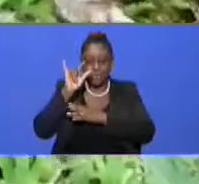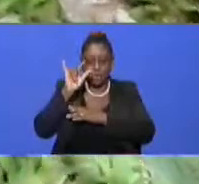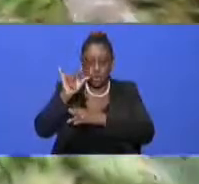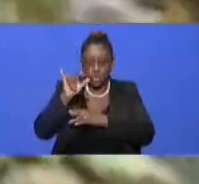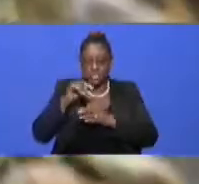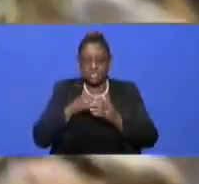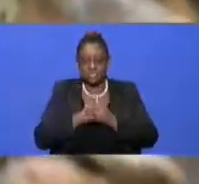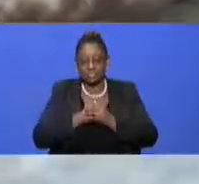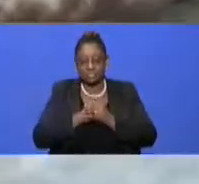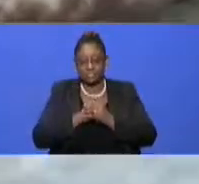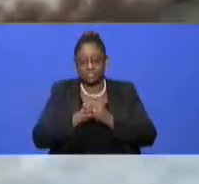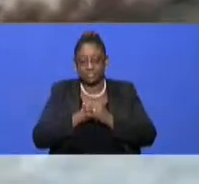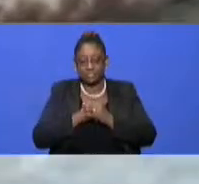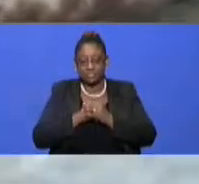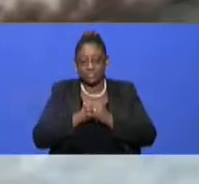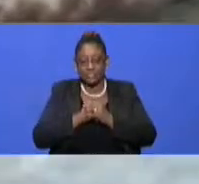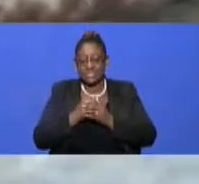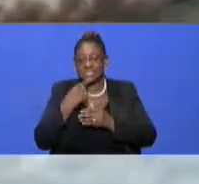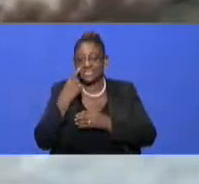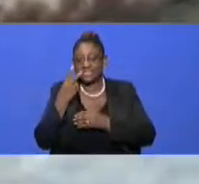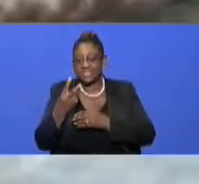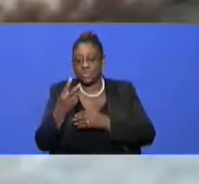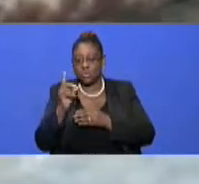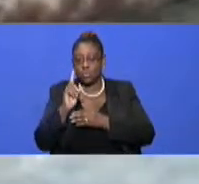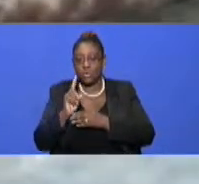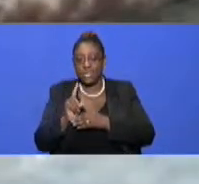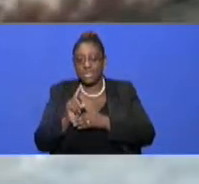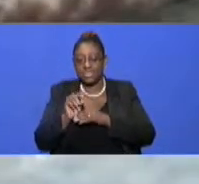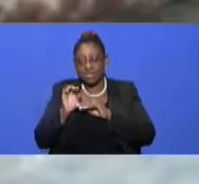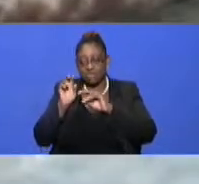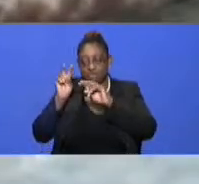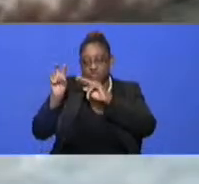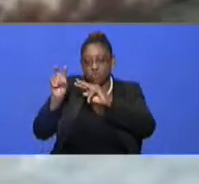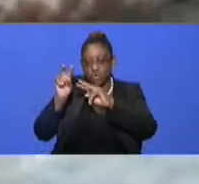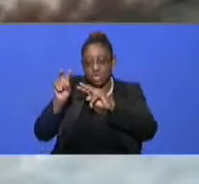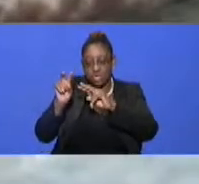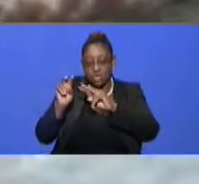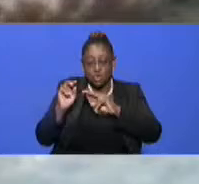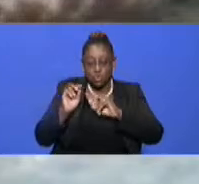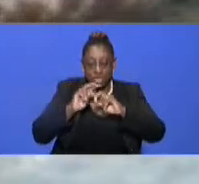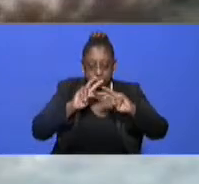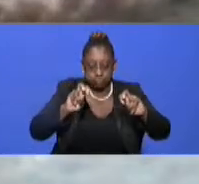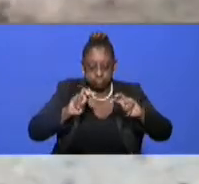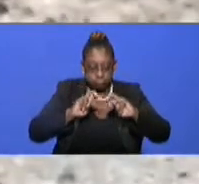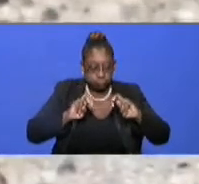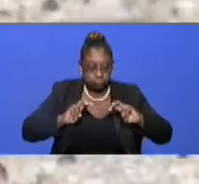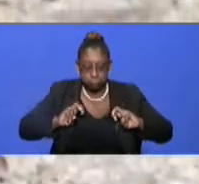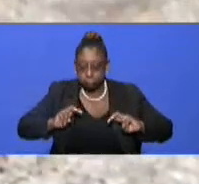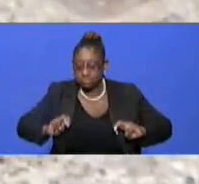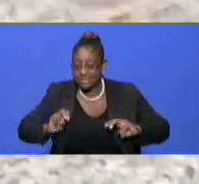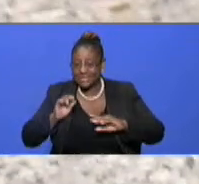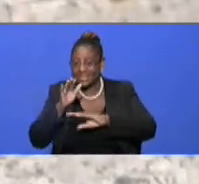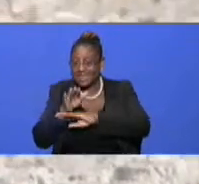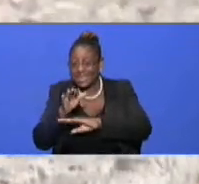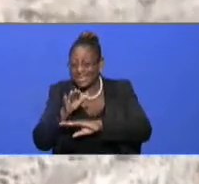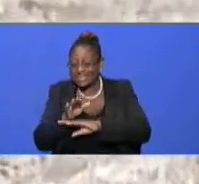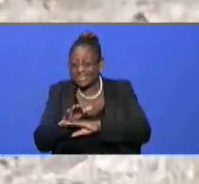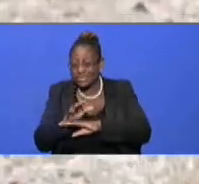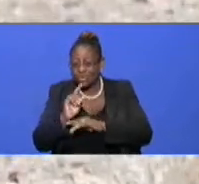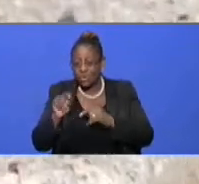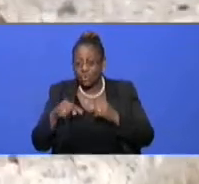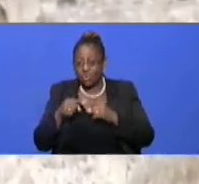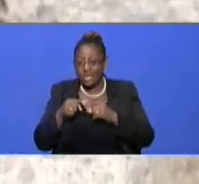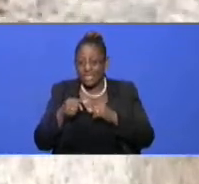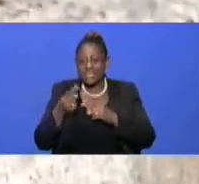surrounding the airport. And that's where teams have placed their focus, scouring the grassy plains mainly at night when the creepy